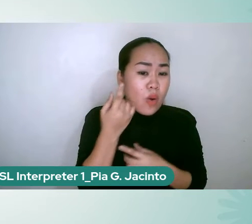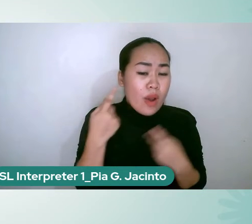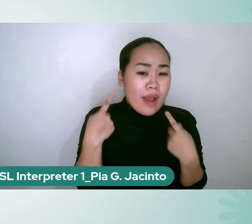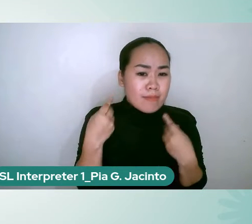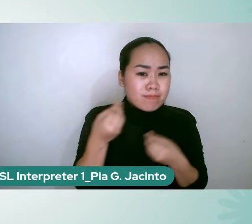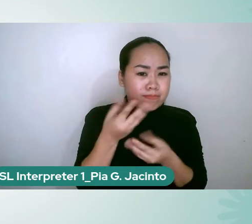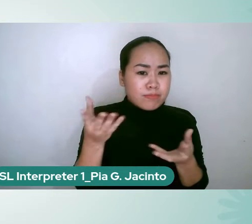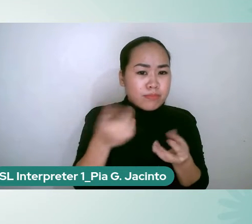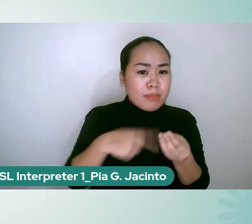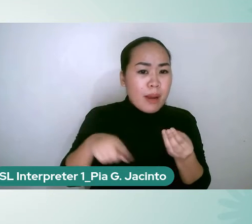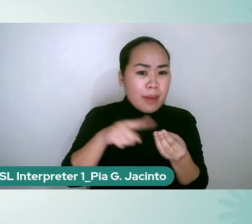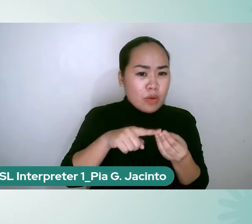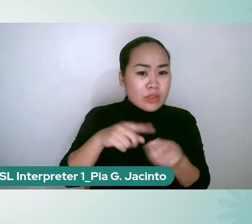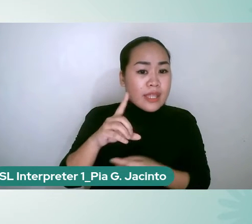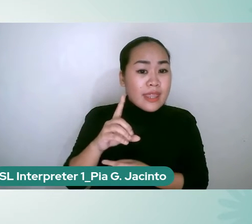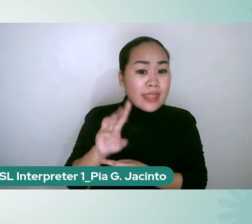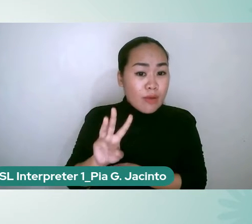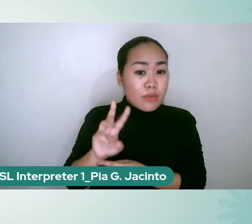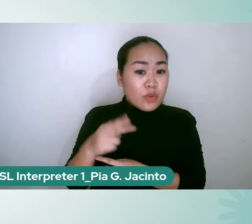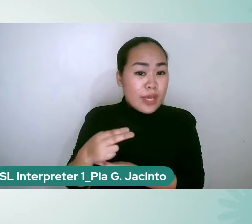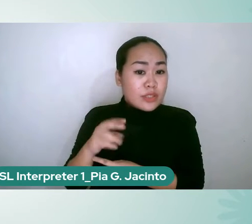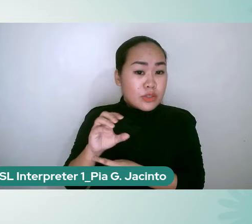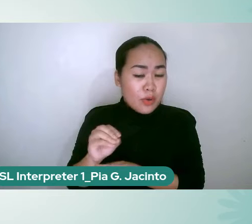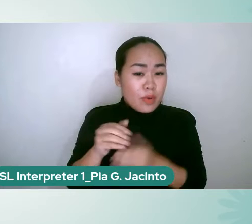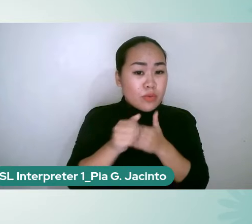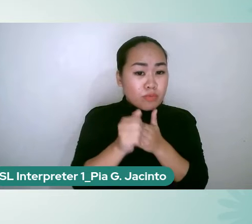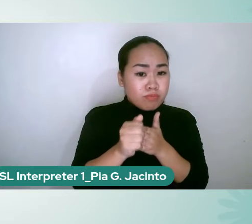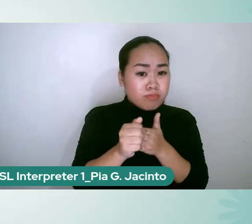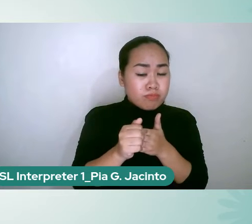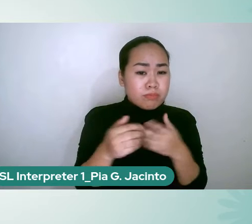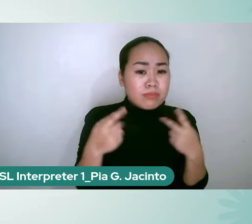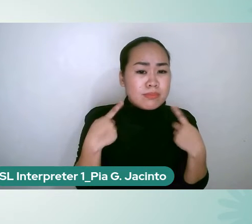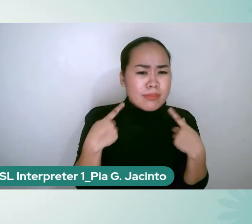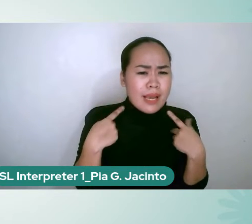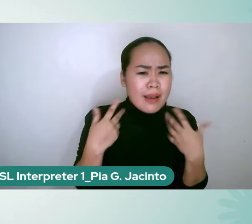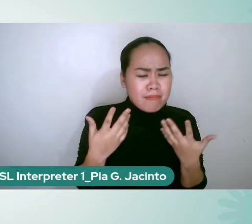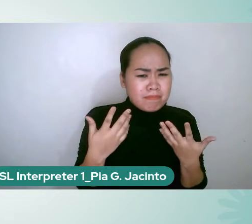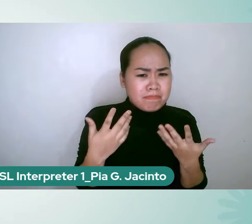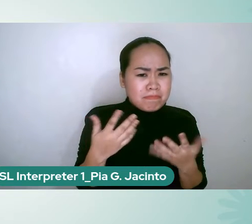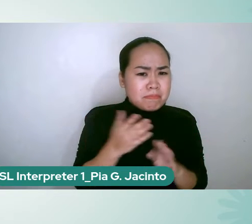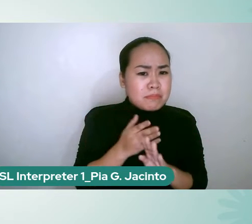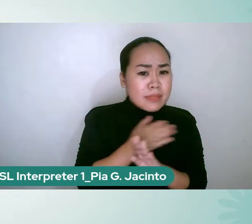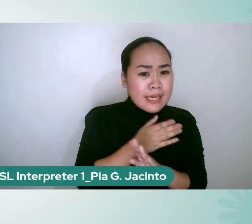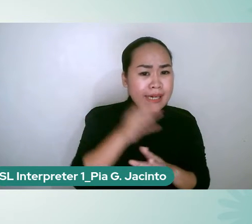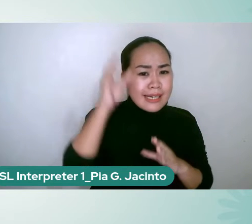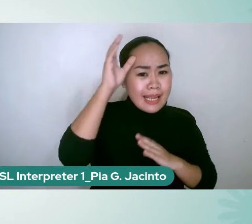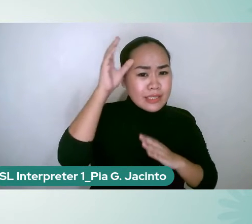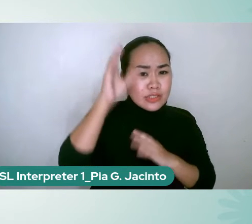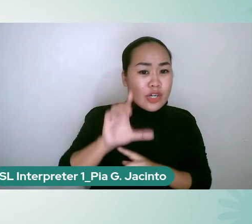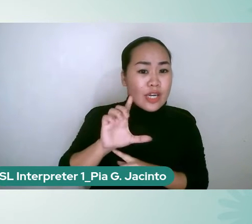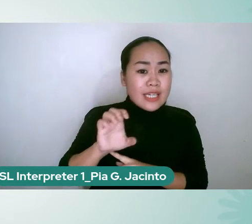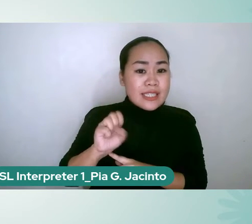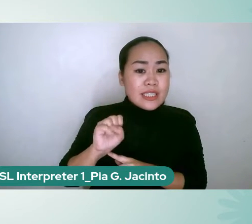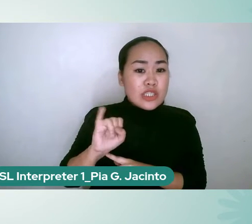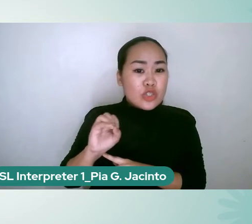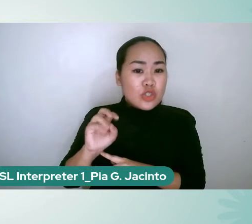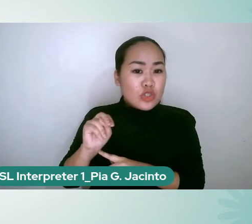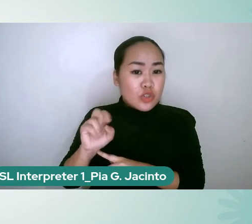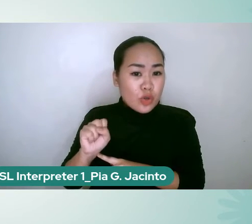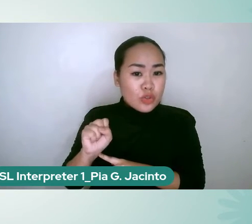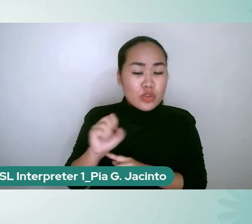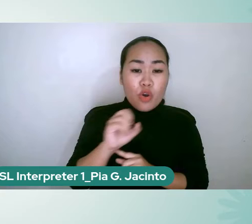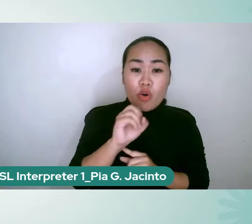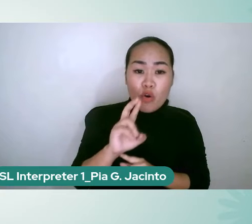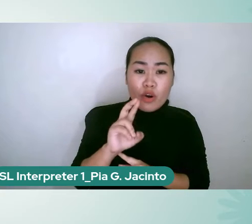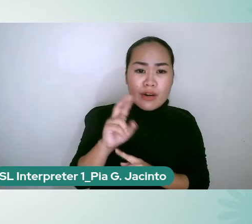for screening and treatment of cervical cancer, pre-cancer lesions, or cervical cancer prevention recommends